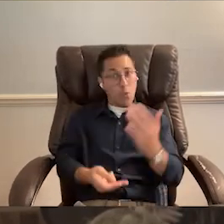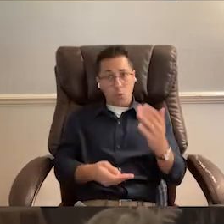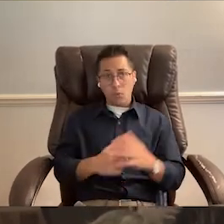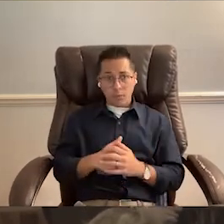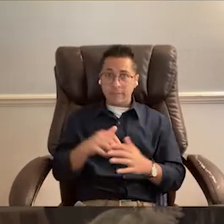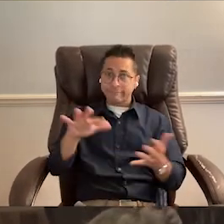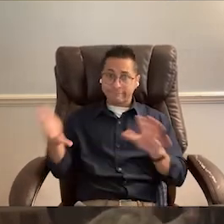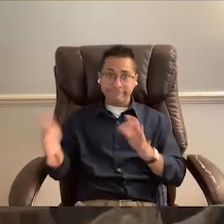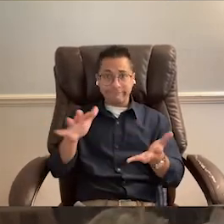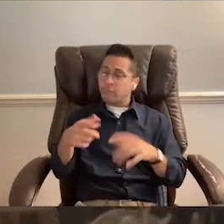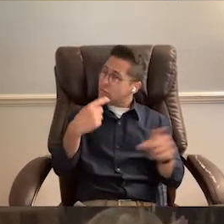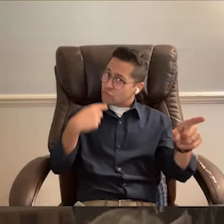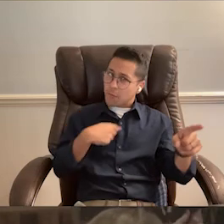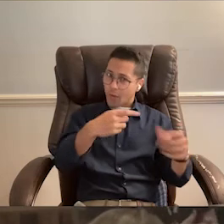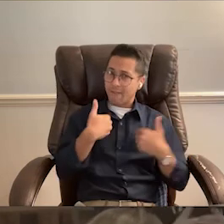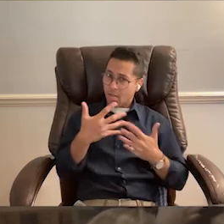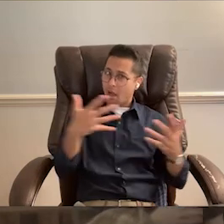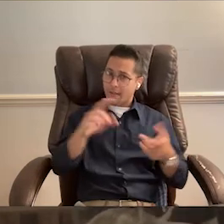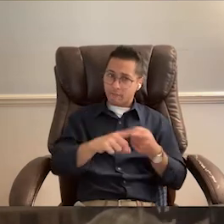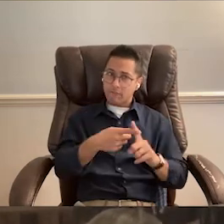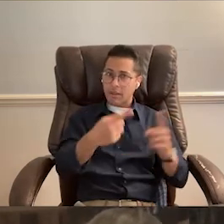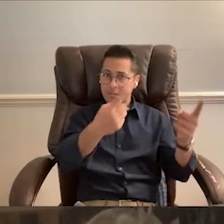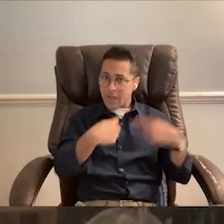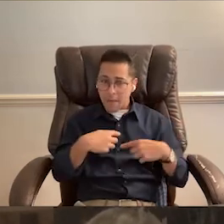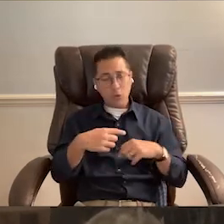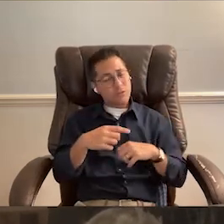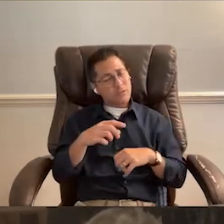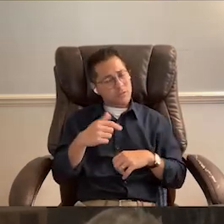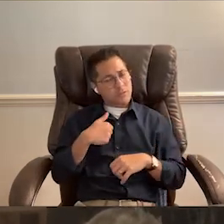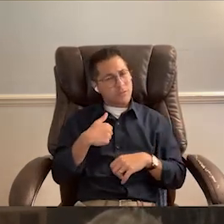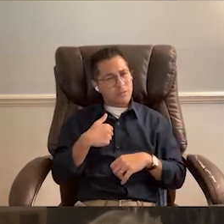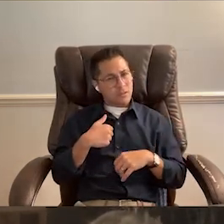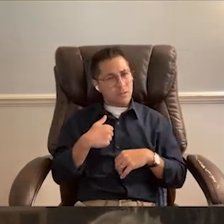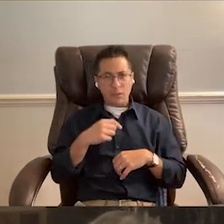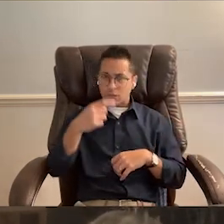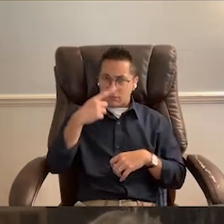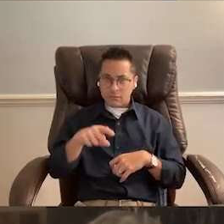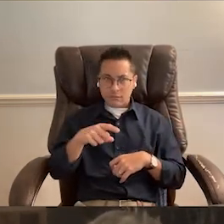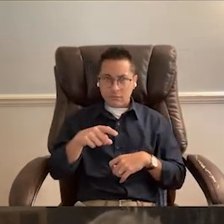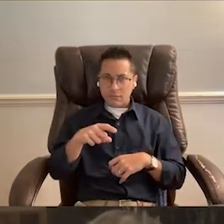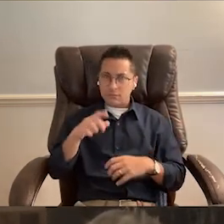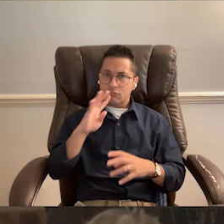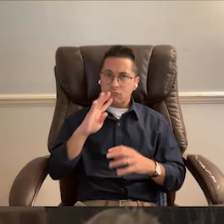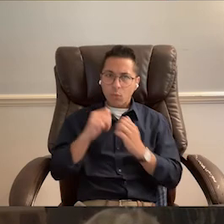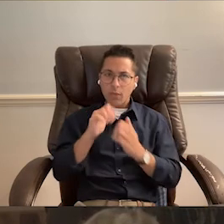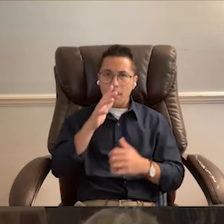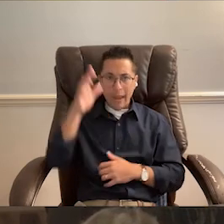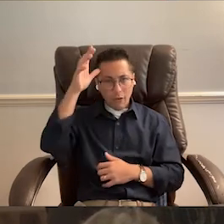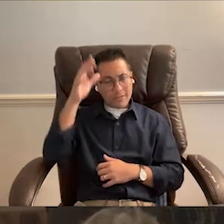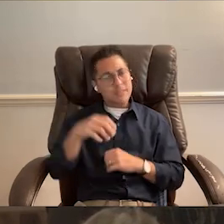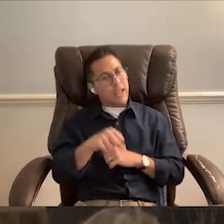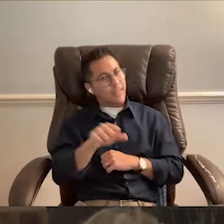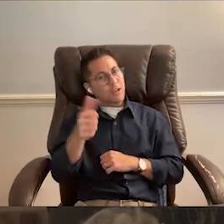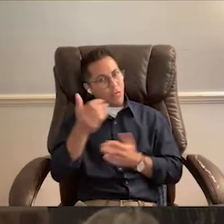door for maybe someone to Yeah, say so that? it's kind of both. But you also have told me you have lots of friends that come to you and say, how